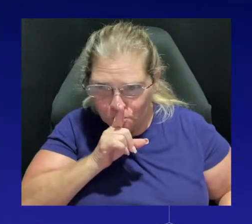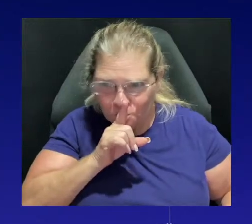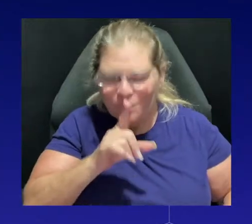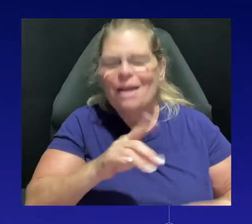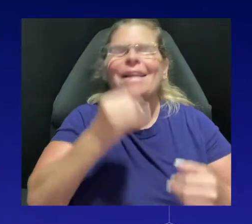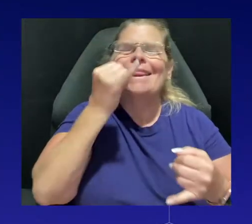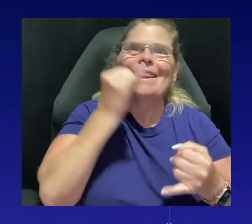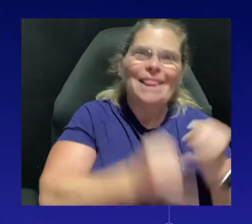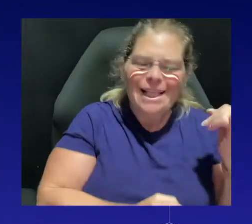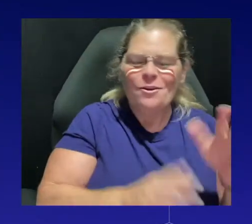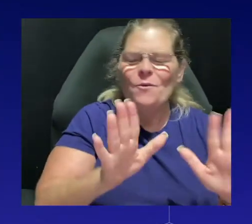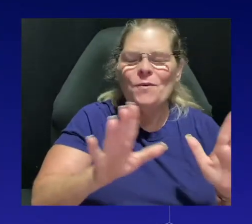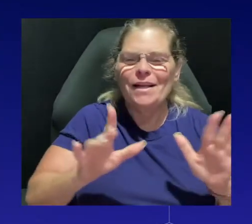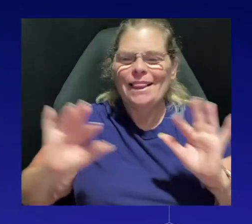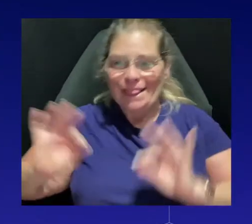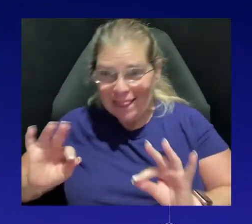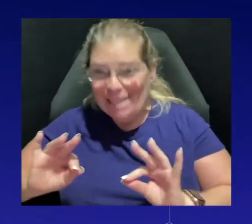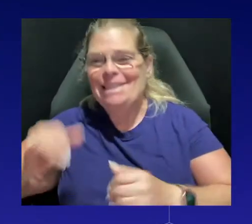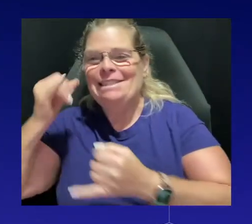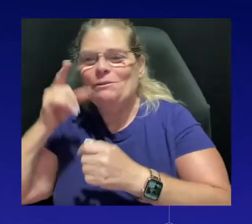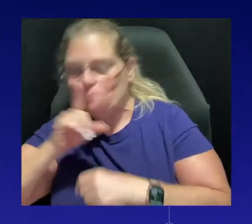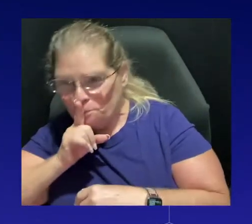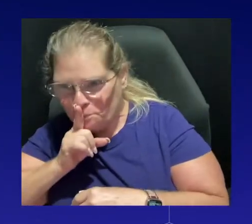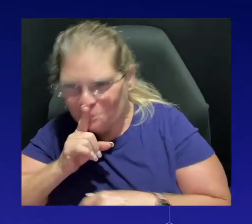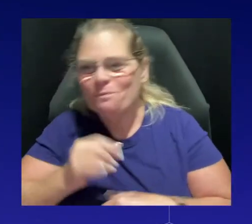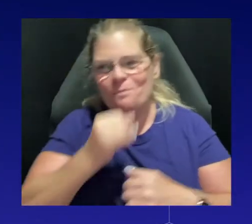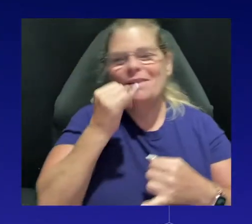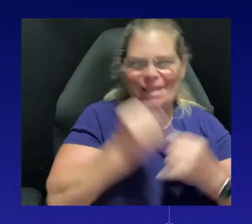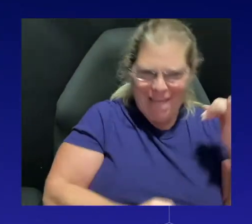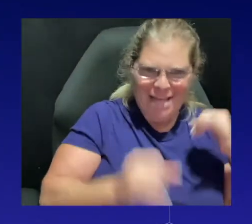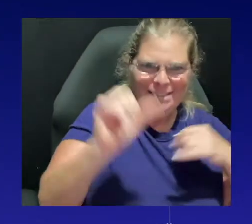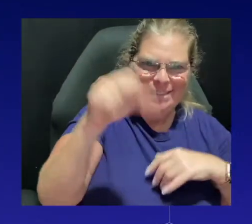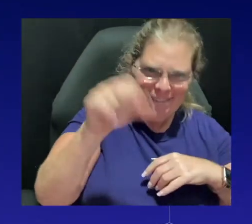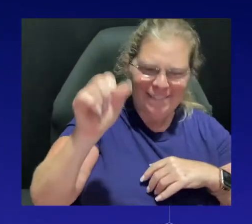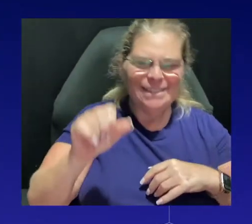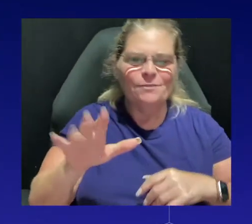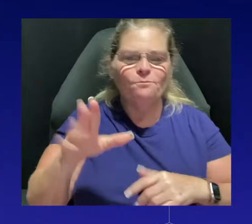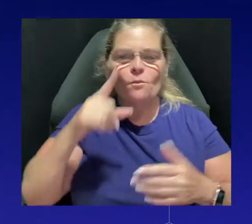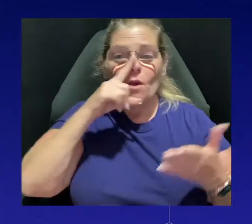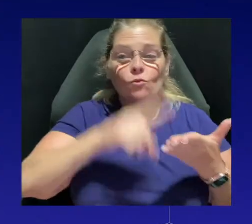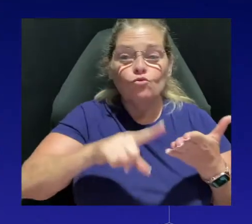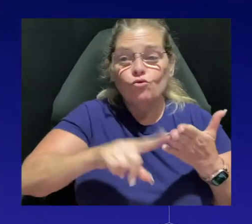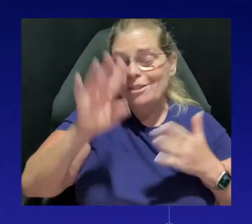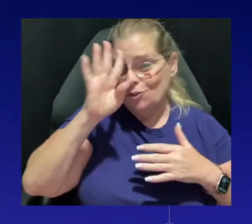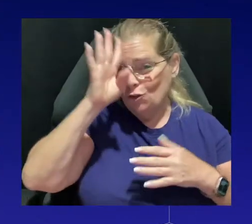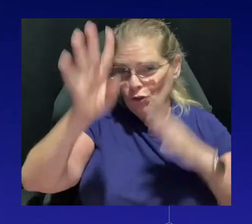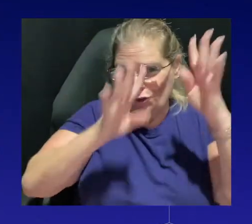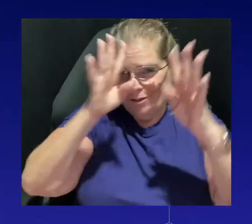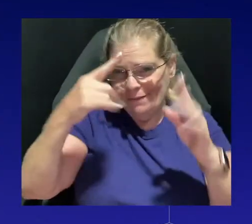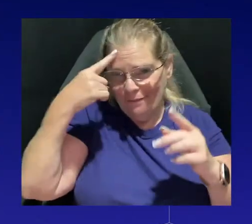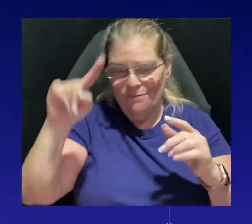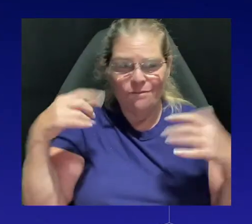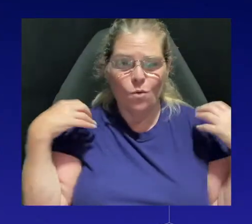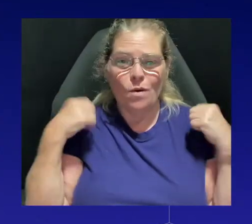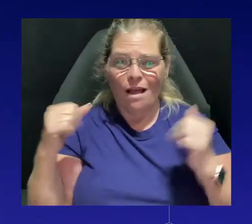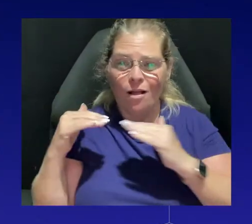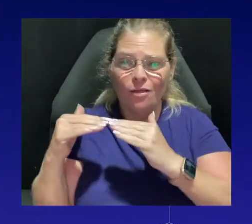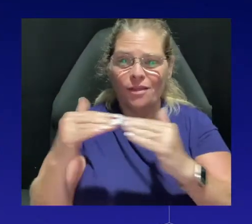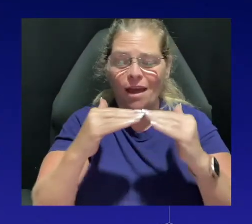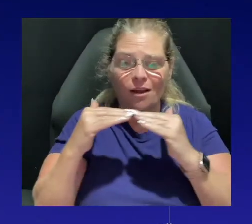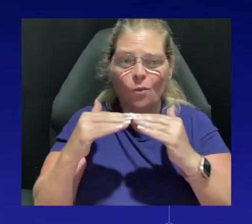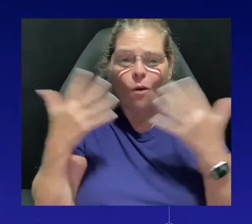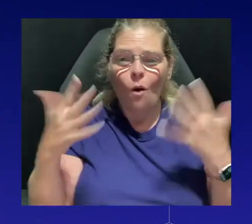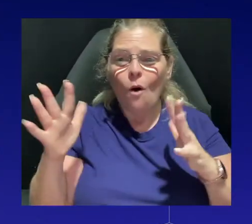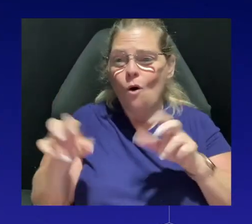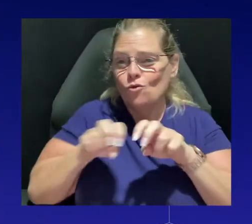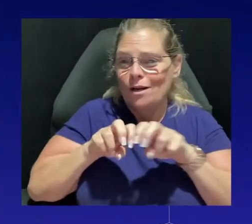animated. Last but not least, our third panel to discuss research innovation for health equity. They have already come to stage,